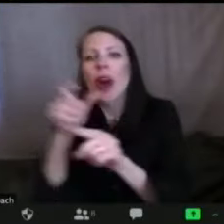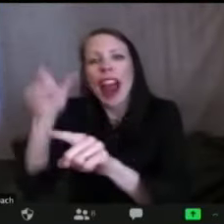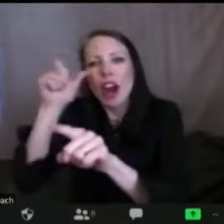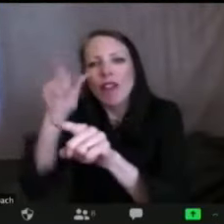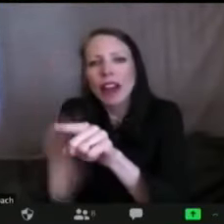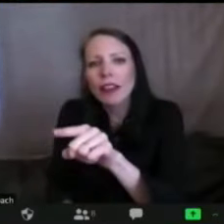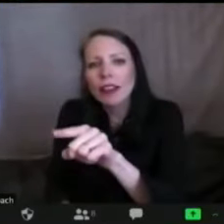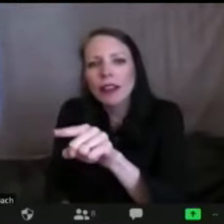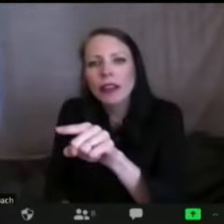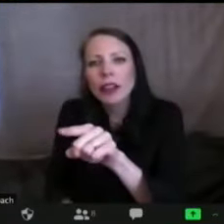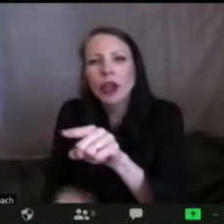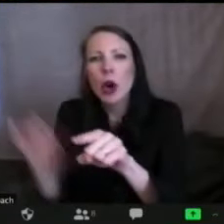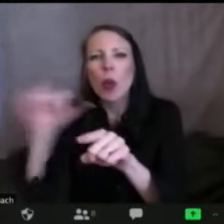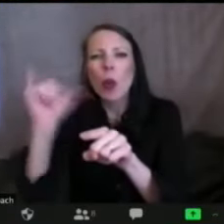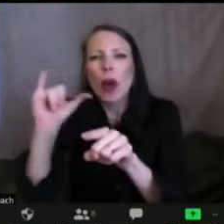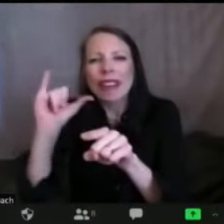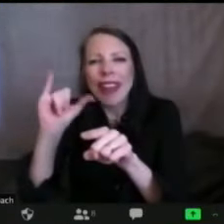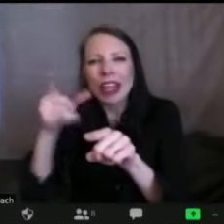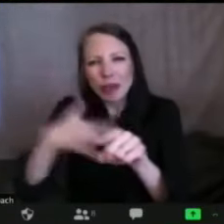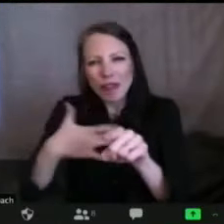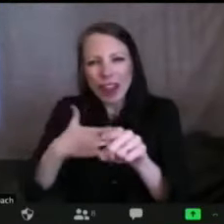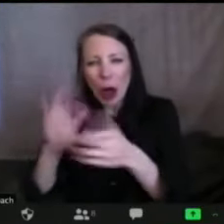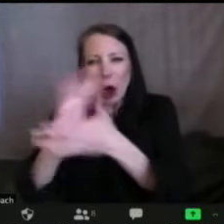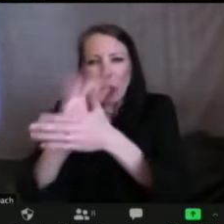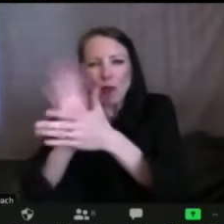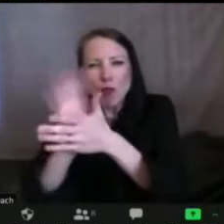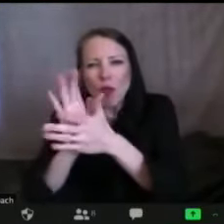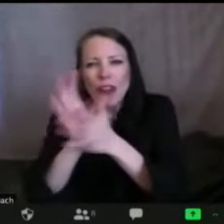What was it like to have a film made about your story?